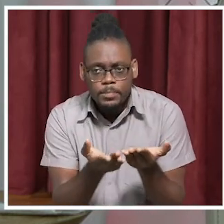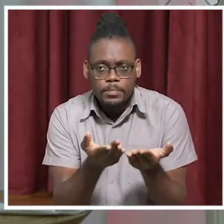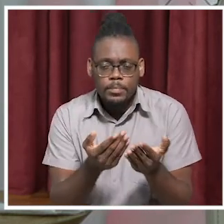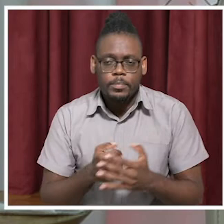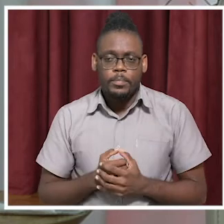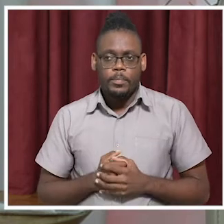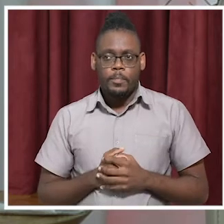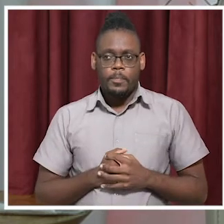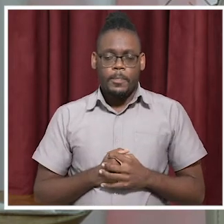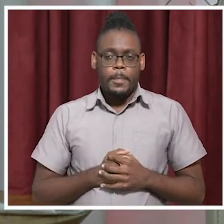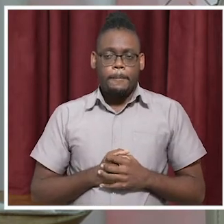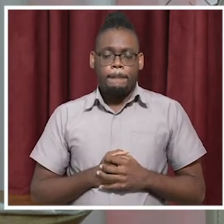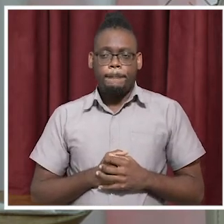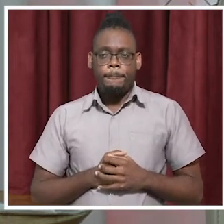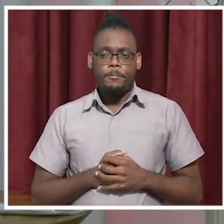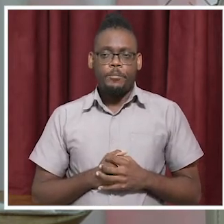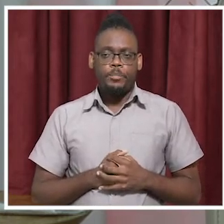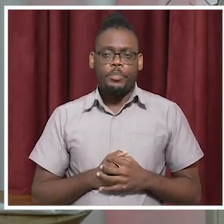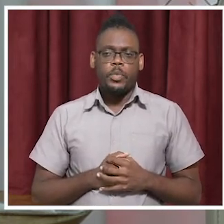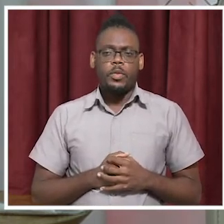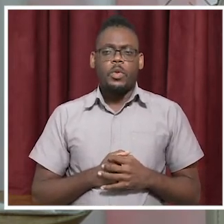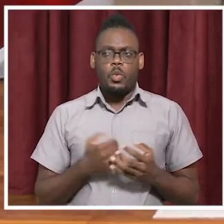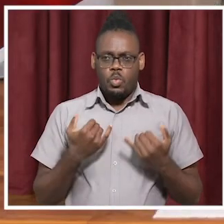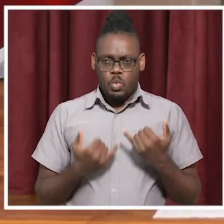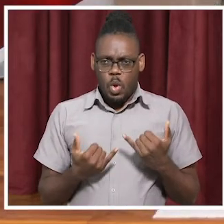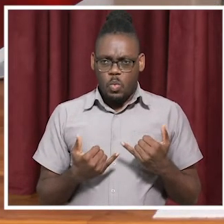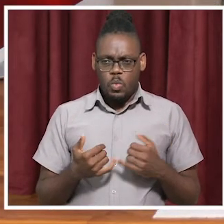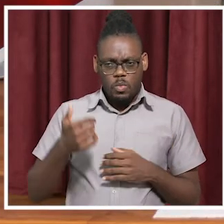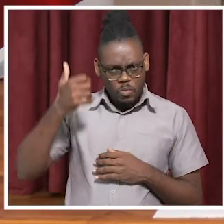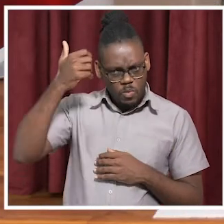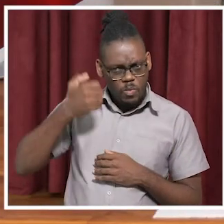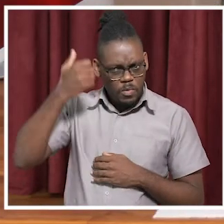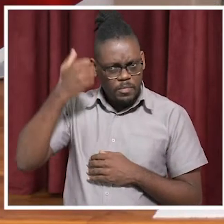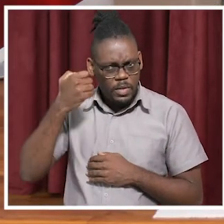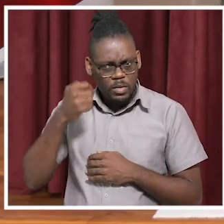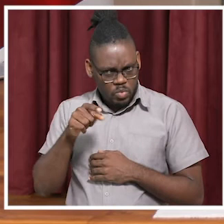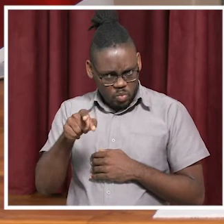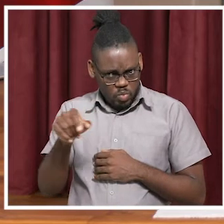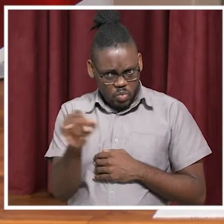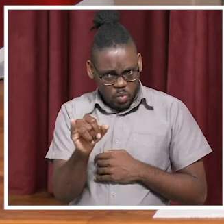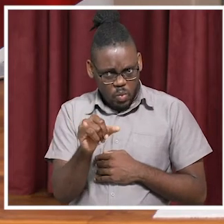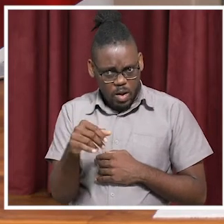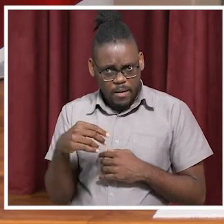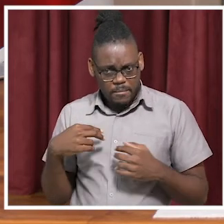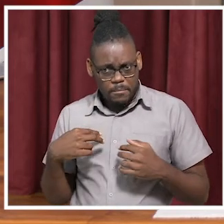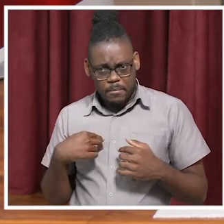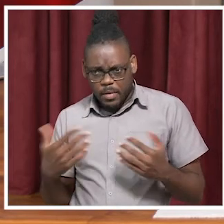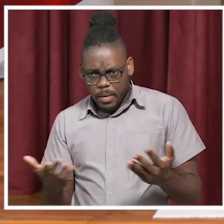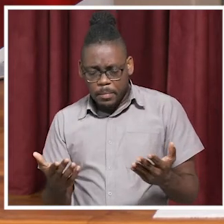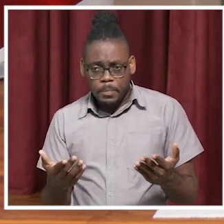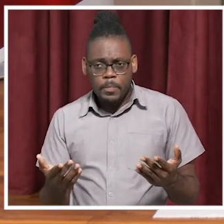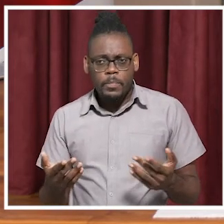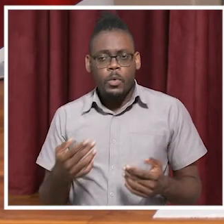where they are? Yeah. The frequency is the same, yes? Yeah. Well, like self-help, the ministry had caravans that